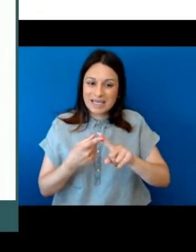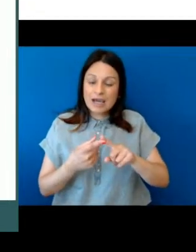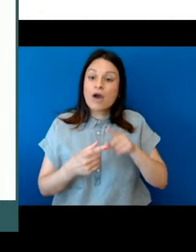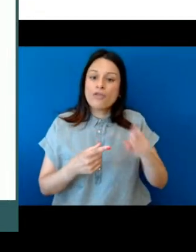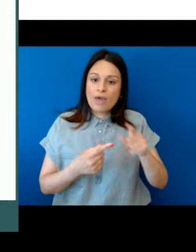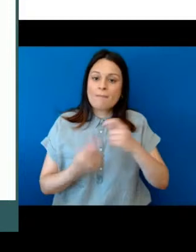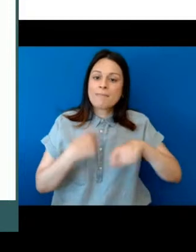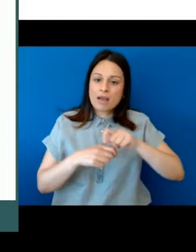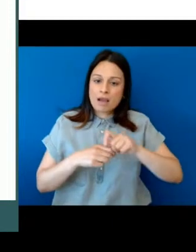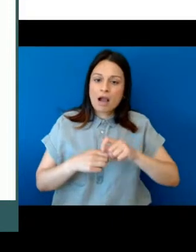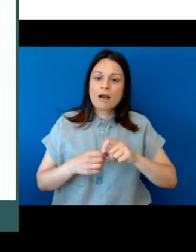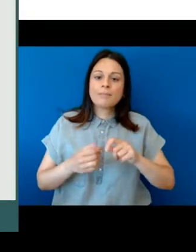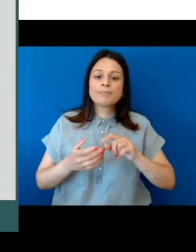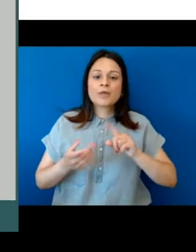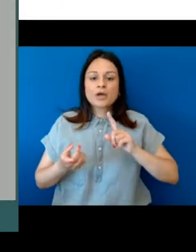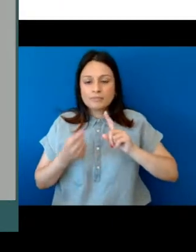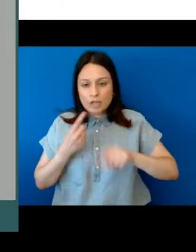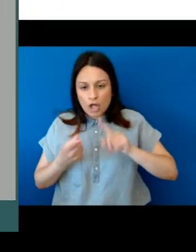rhinitis or allergic